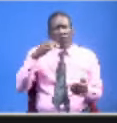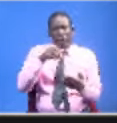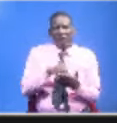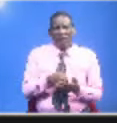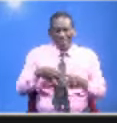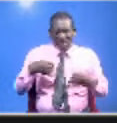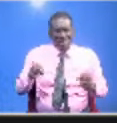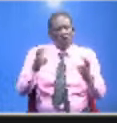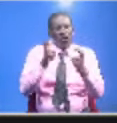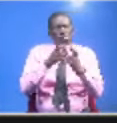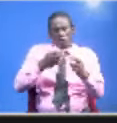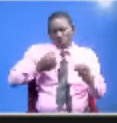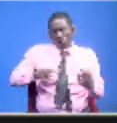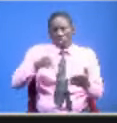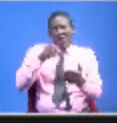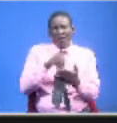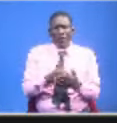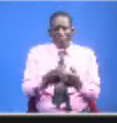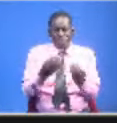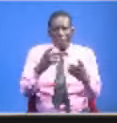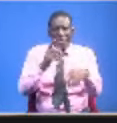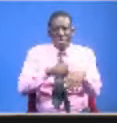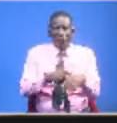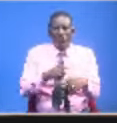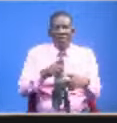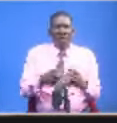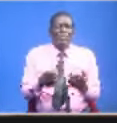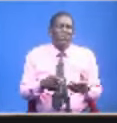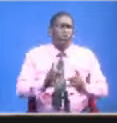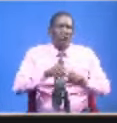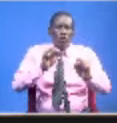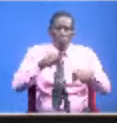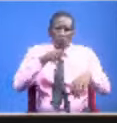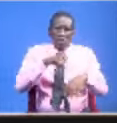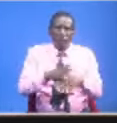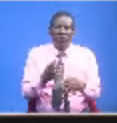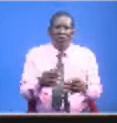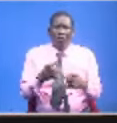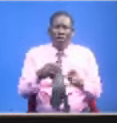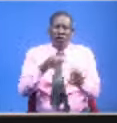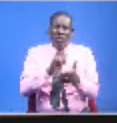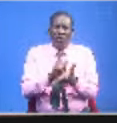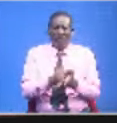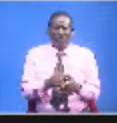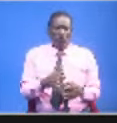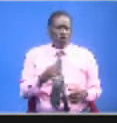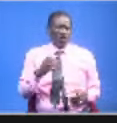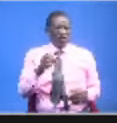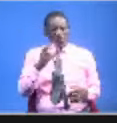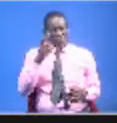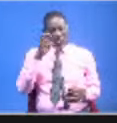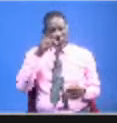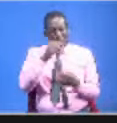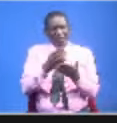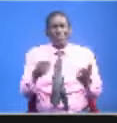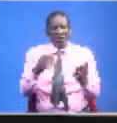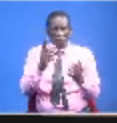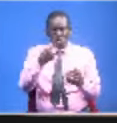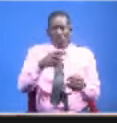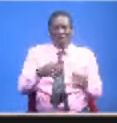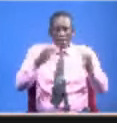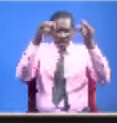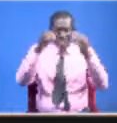reach her daughter again a couple of times but could not. Sensing something was amiss, she decided to travel to Thika